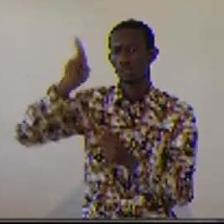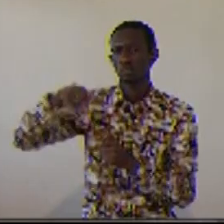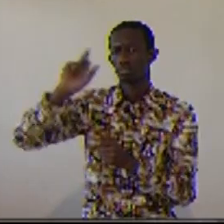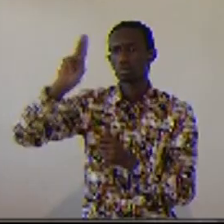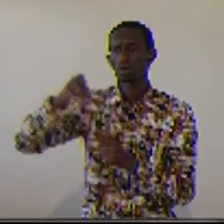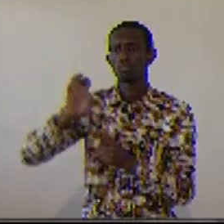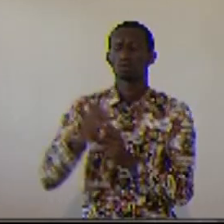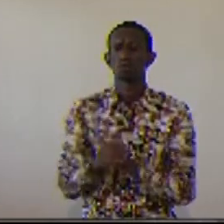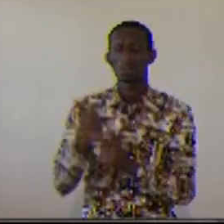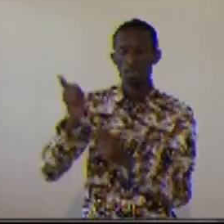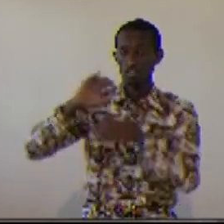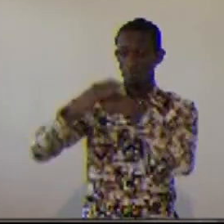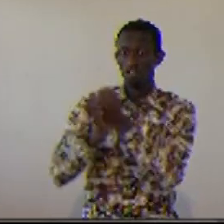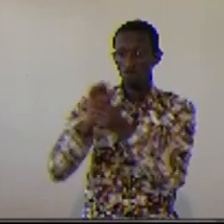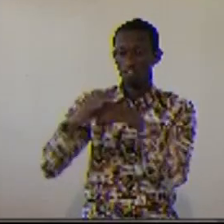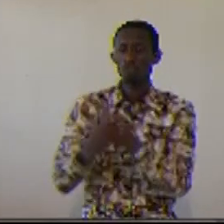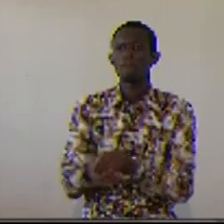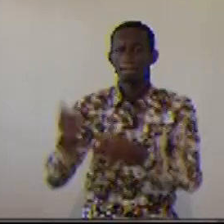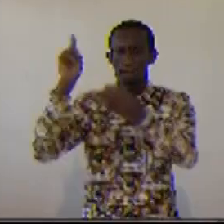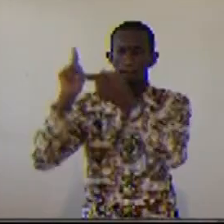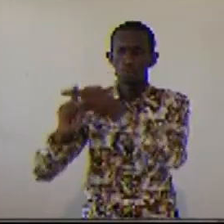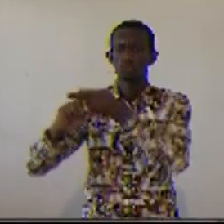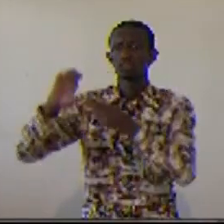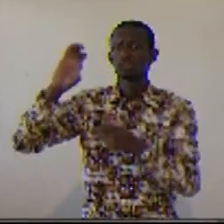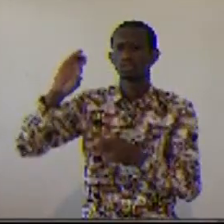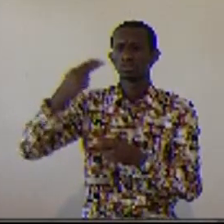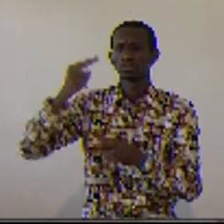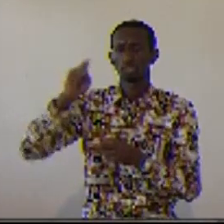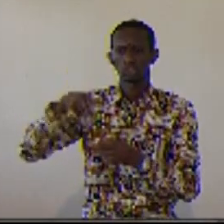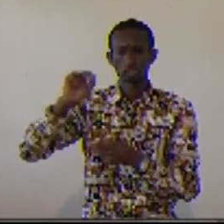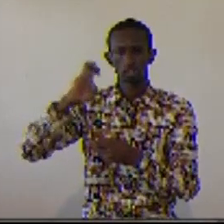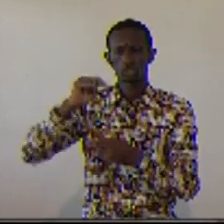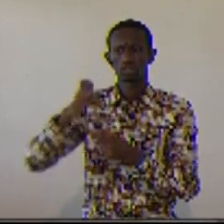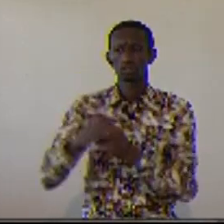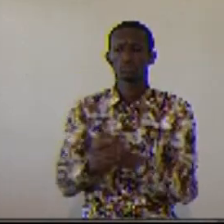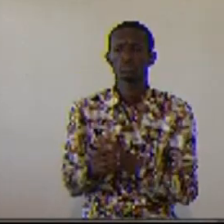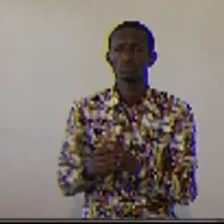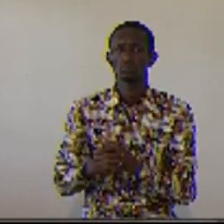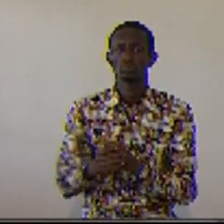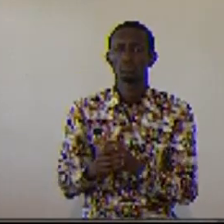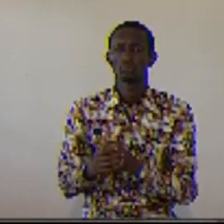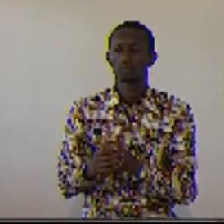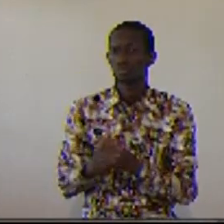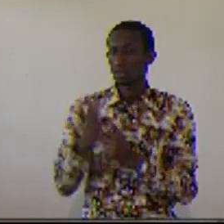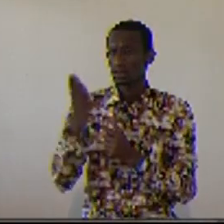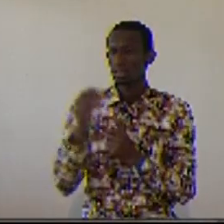charge, the positive charge will be attacked by the bromide, which is a nucleophile. So